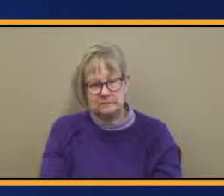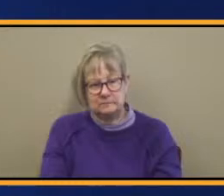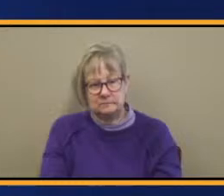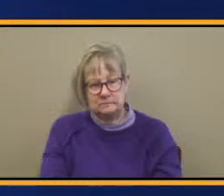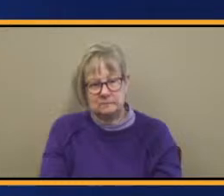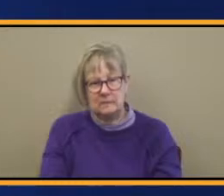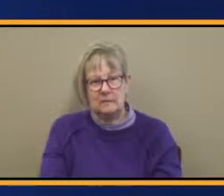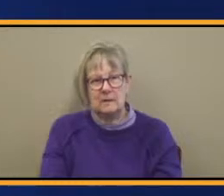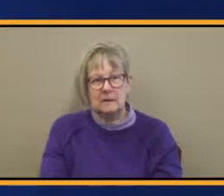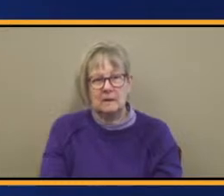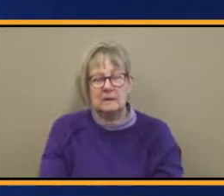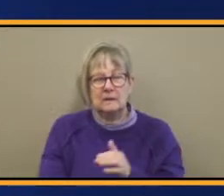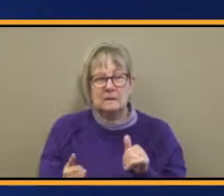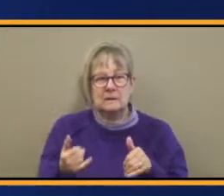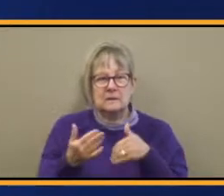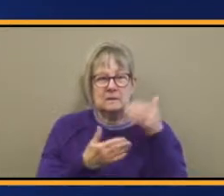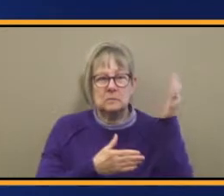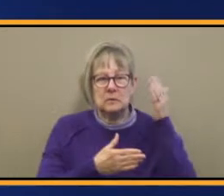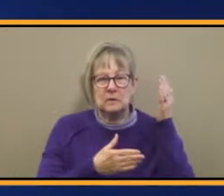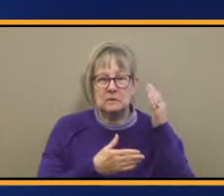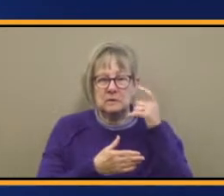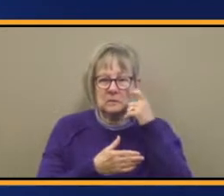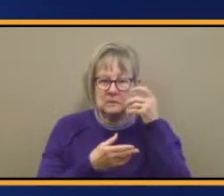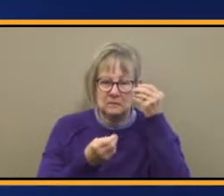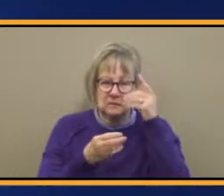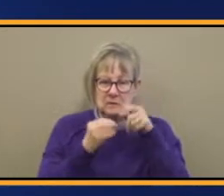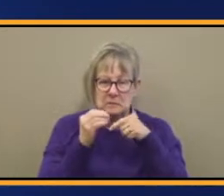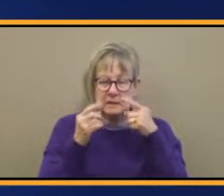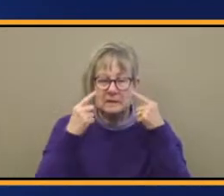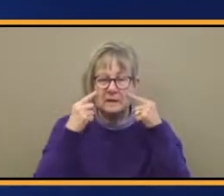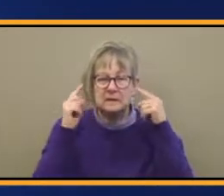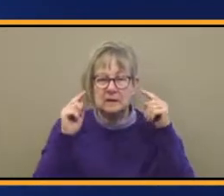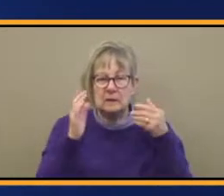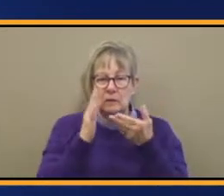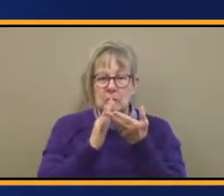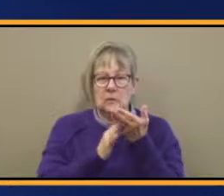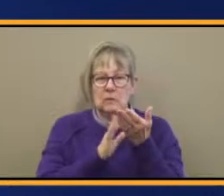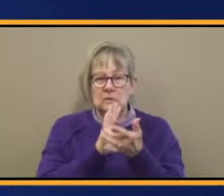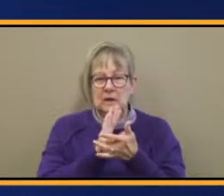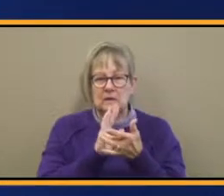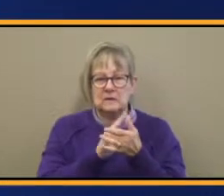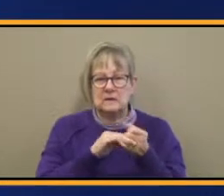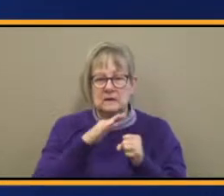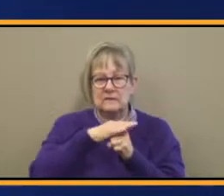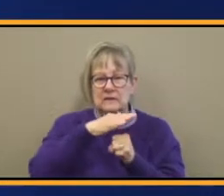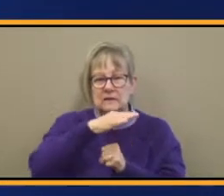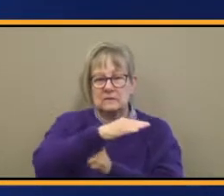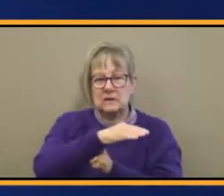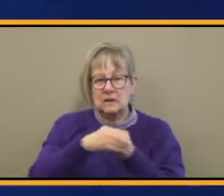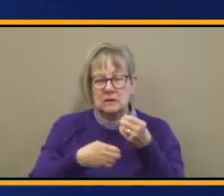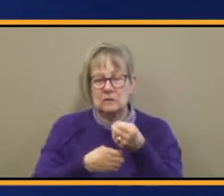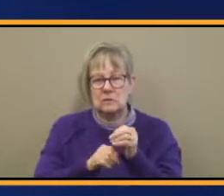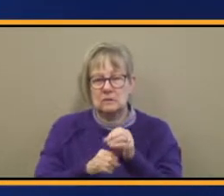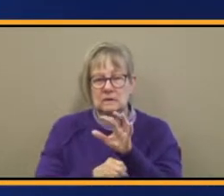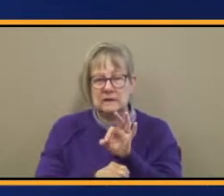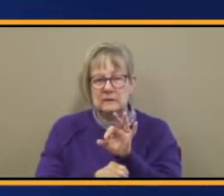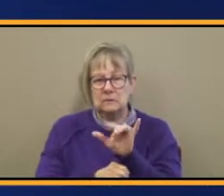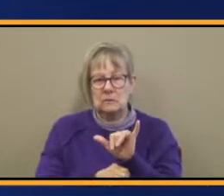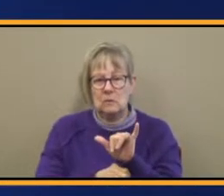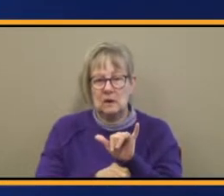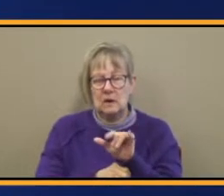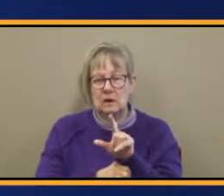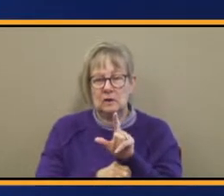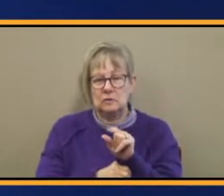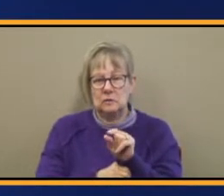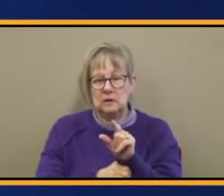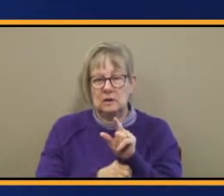Item number 4 is presentation and update by Success Through Technology Education Foundation on the organization's FY 2023